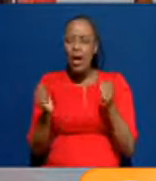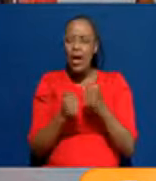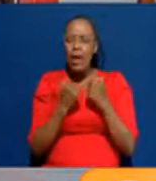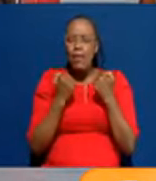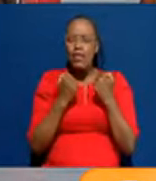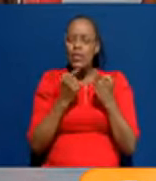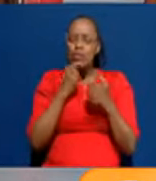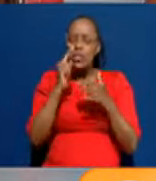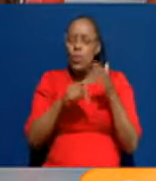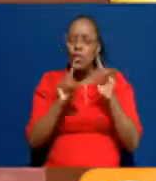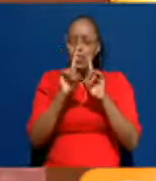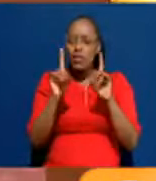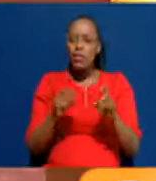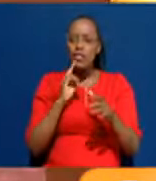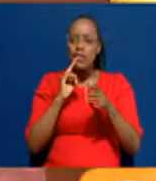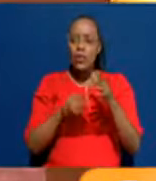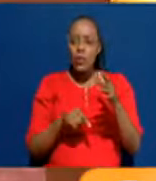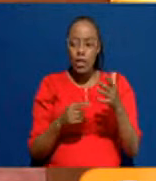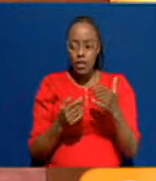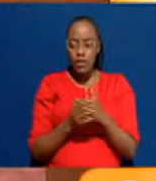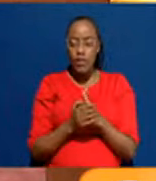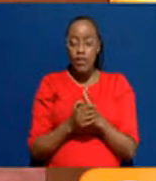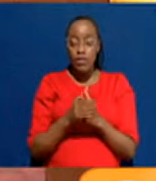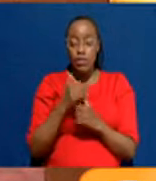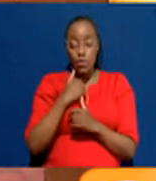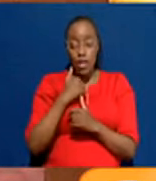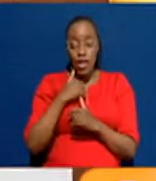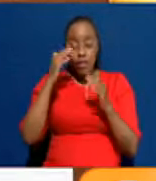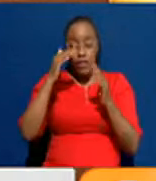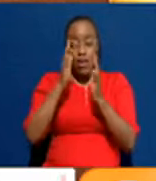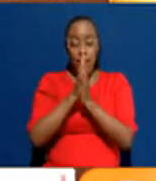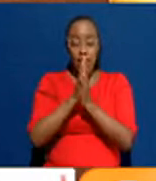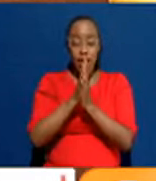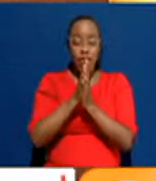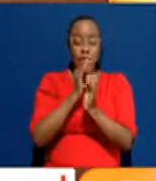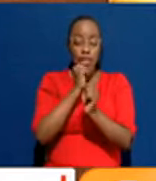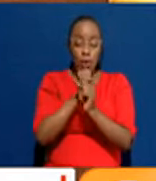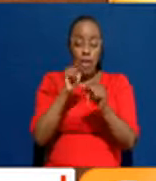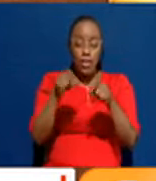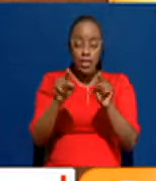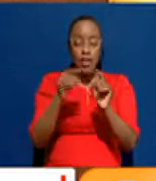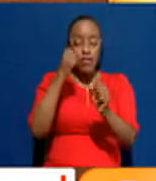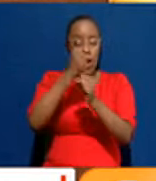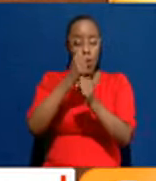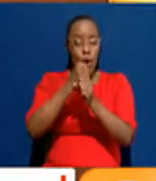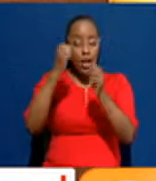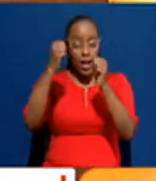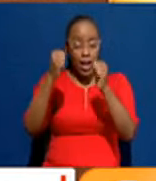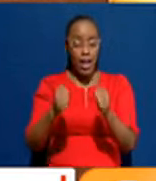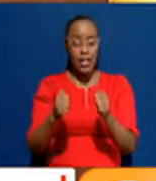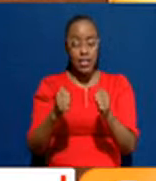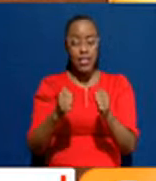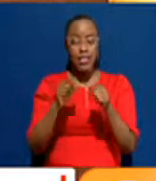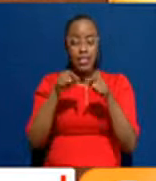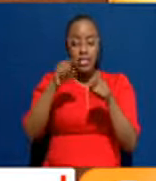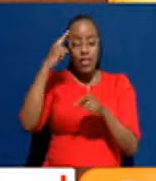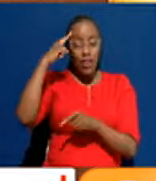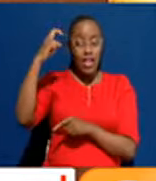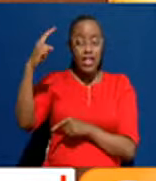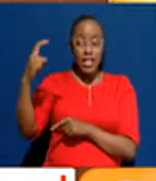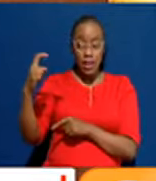Faith? I will tell them to be themselves. Wakwe wenyewe. Work hard. Wasi dream